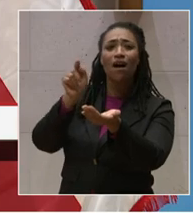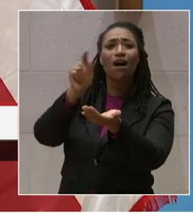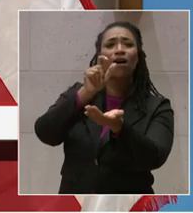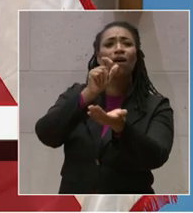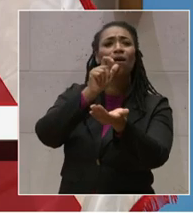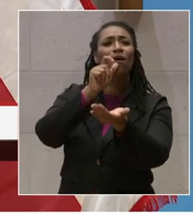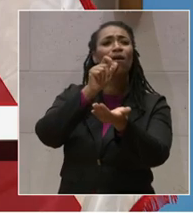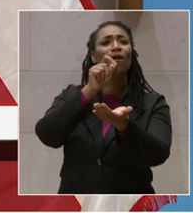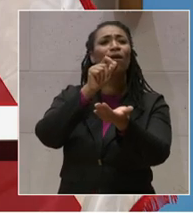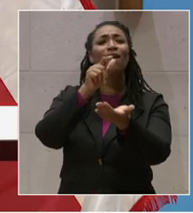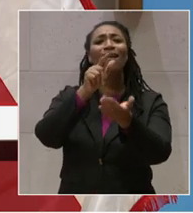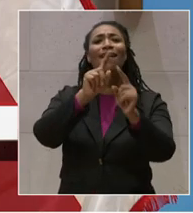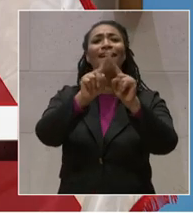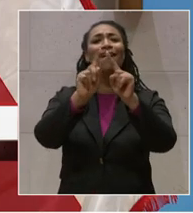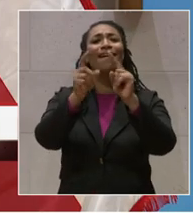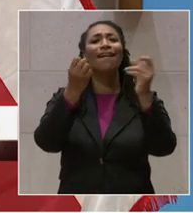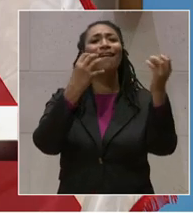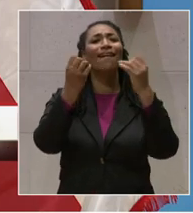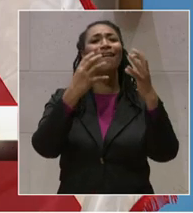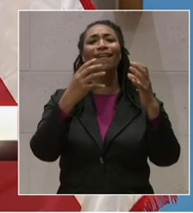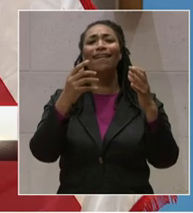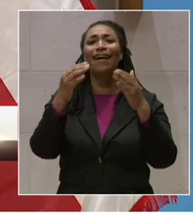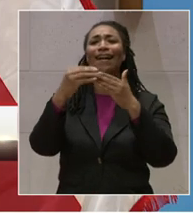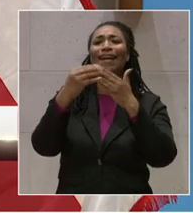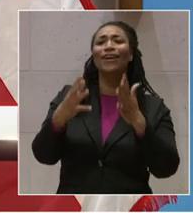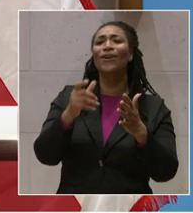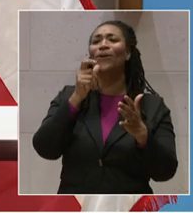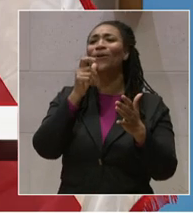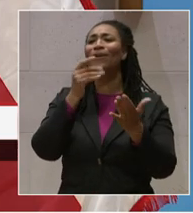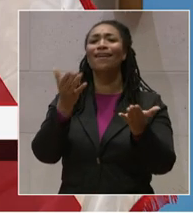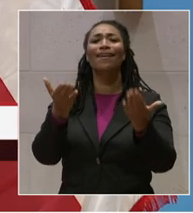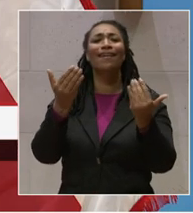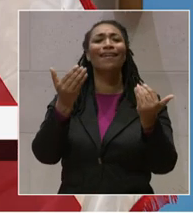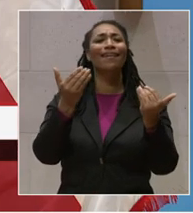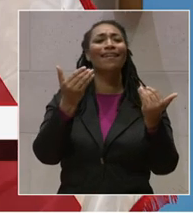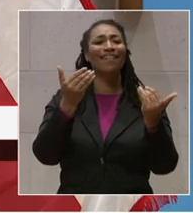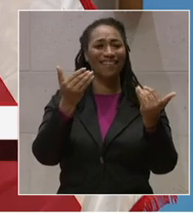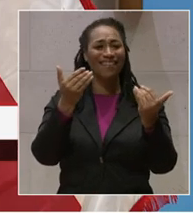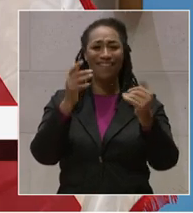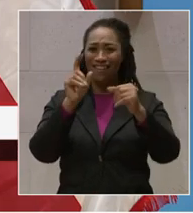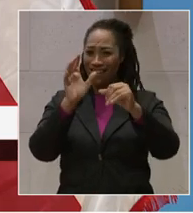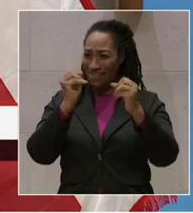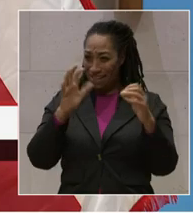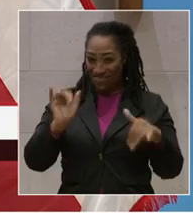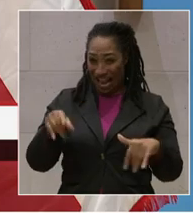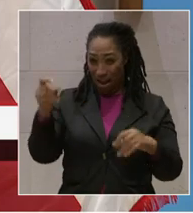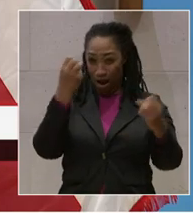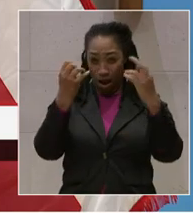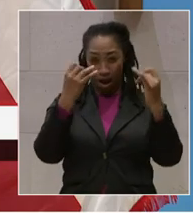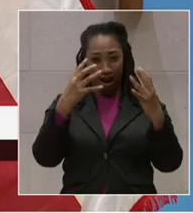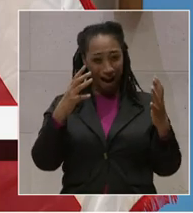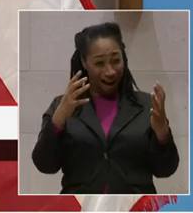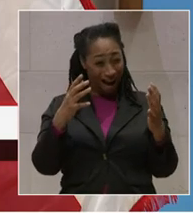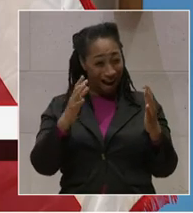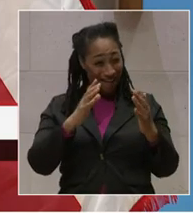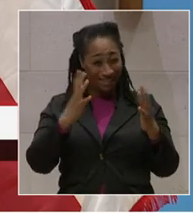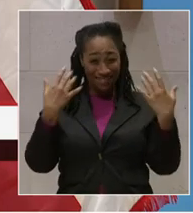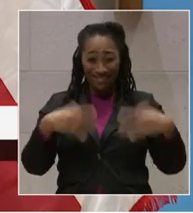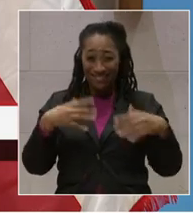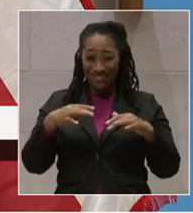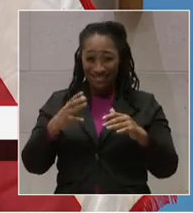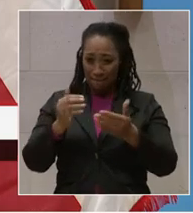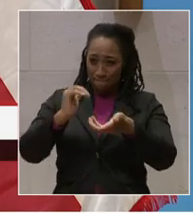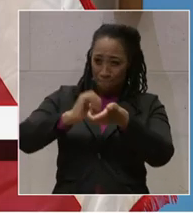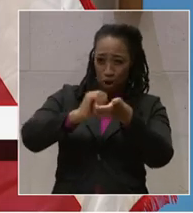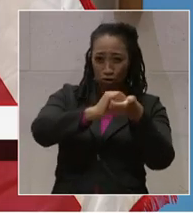the municipal leaders are ready to partner, and we're ready to be a part of this conversation today. The